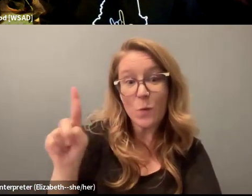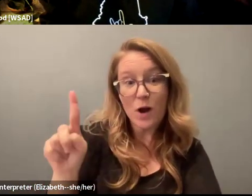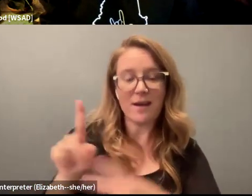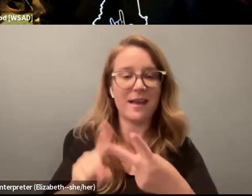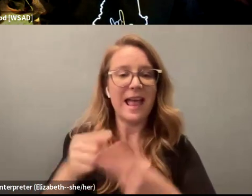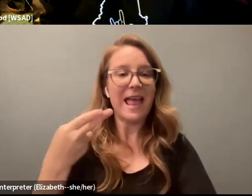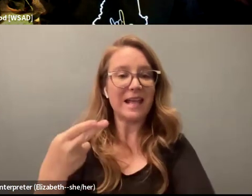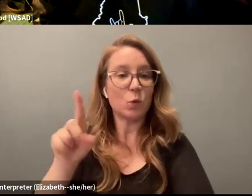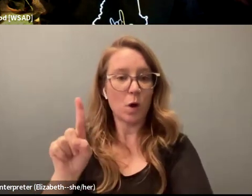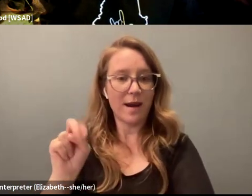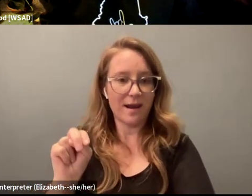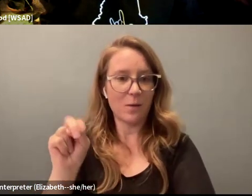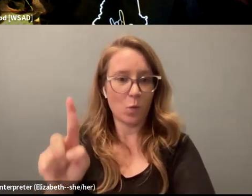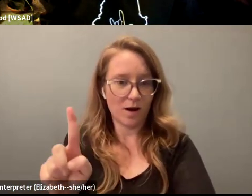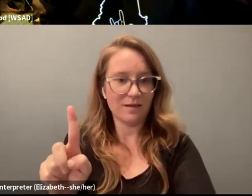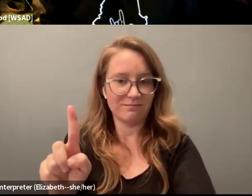and H1N1.